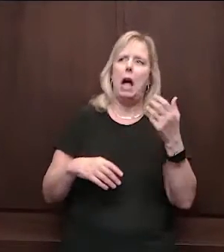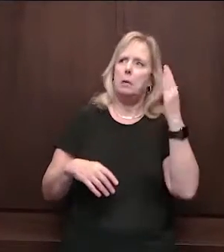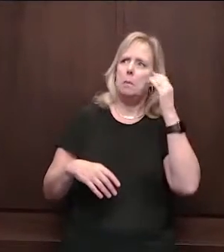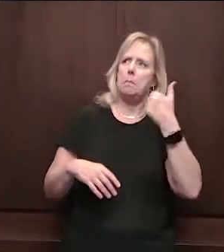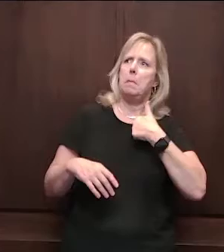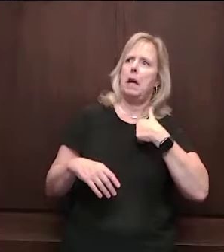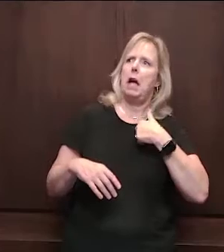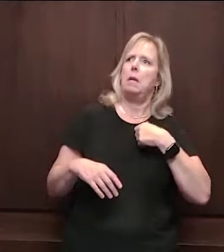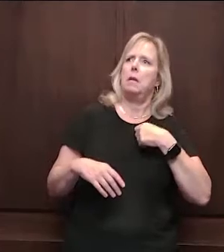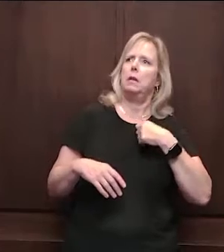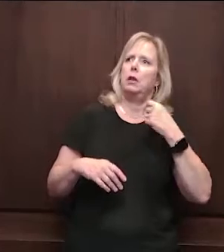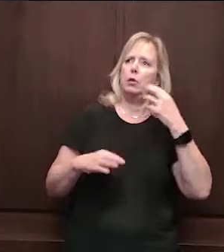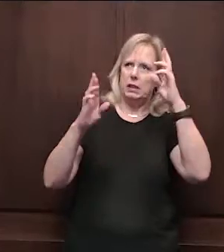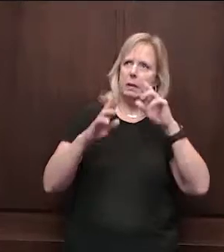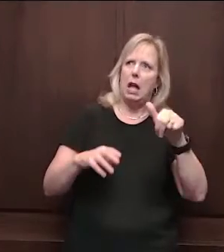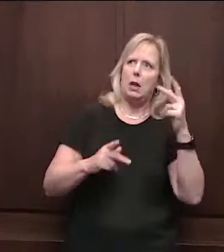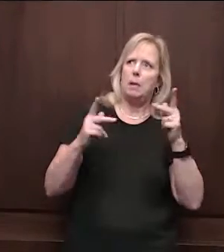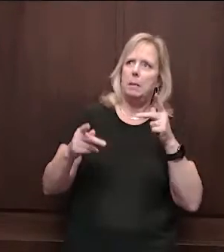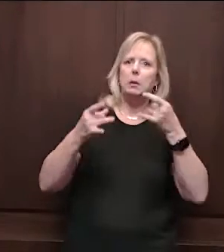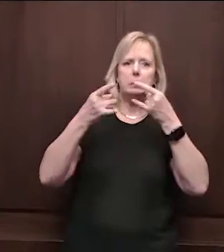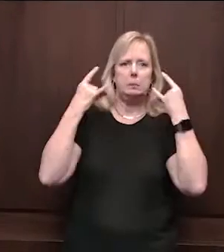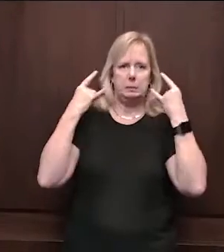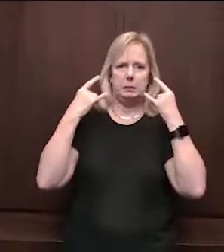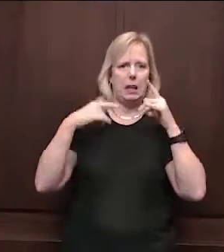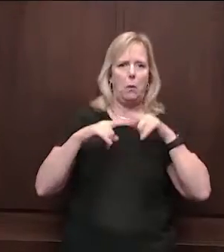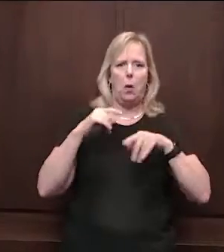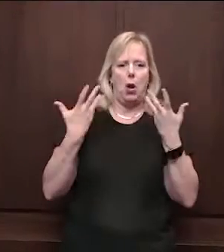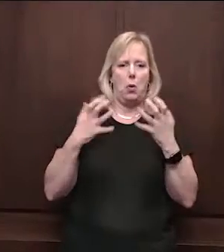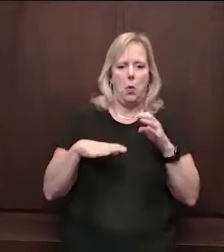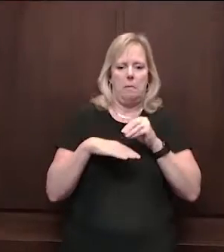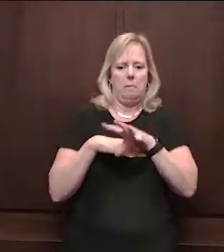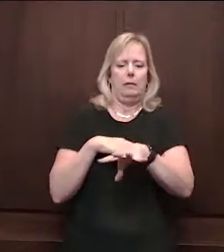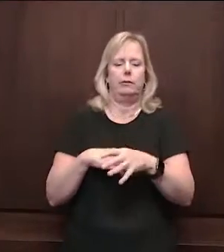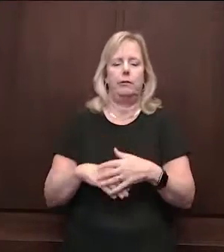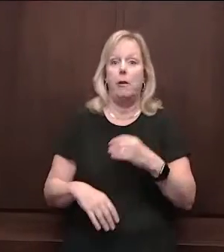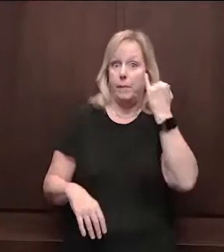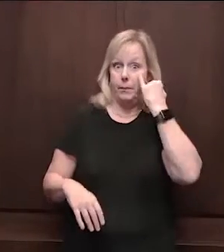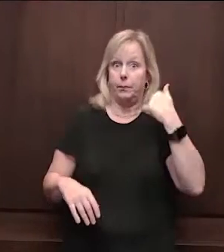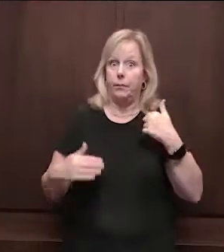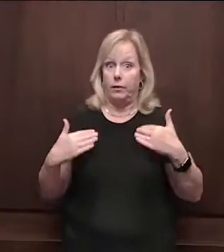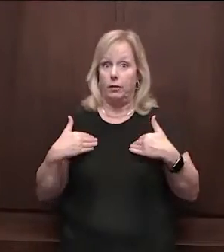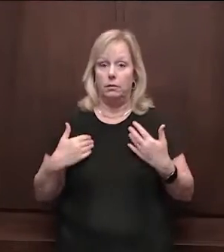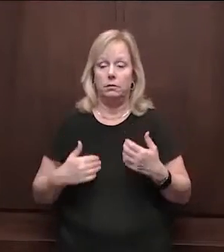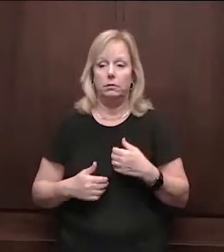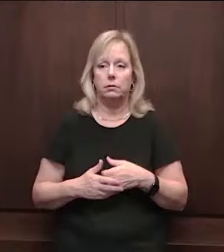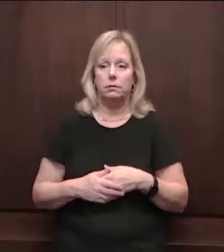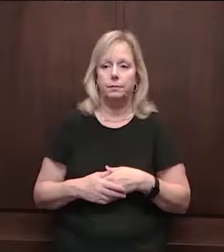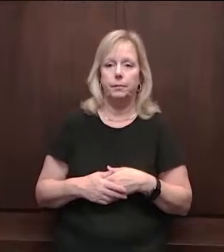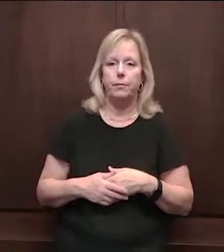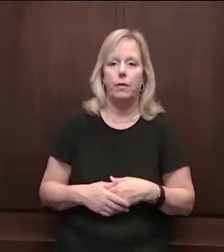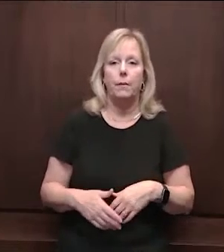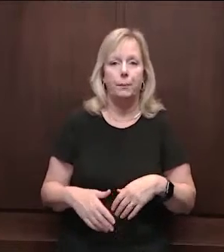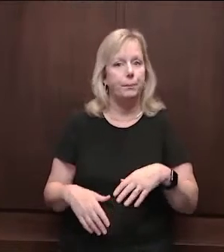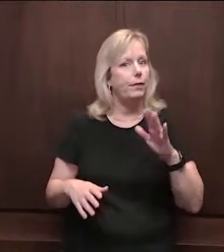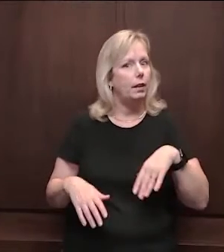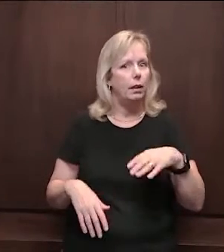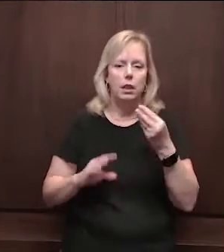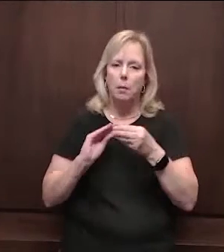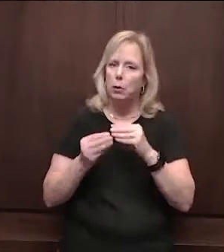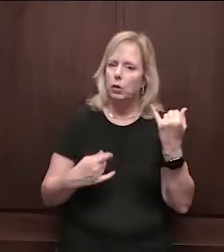considerate by wearing this mask that you're not going to shed the virus to give it to Exactly. someone else. So, Big numbers today. I